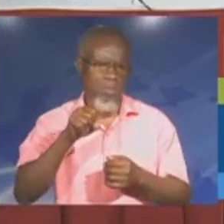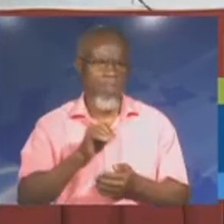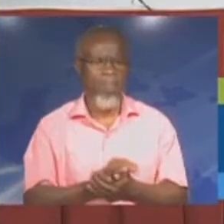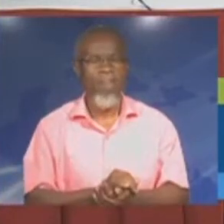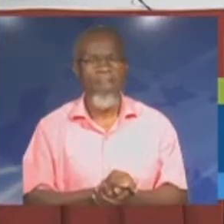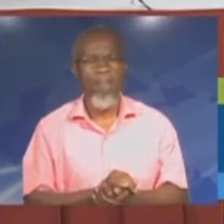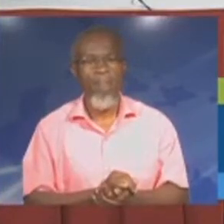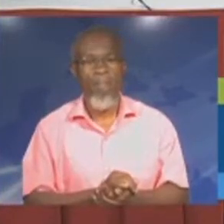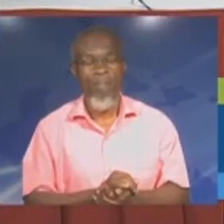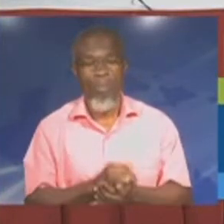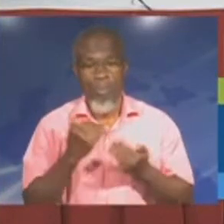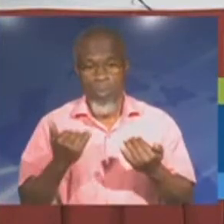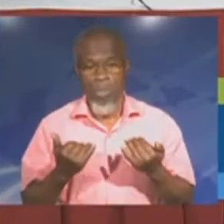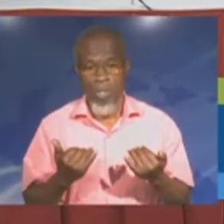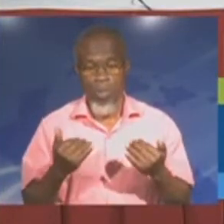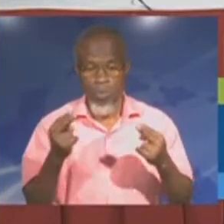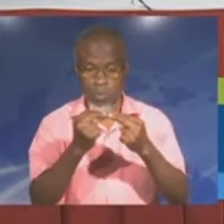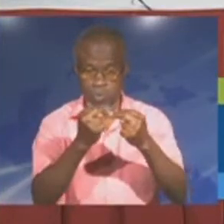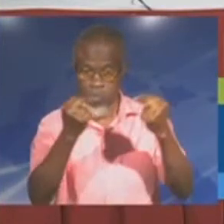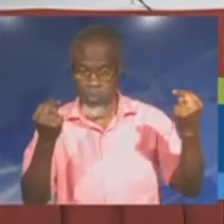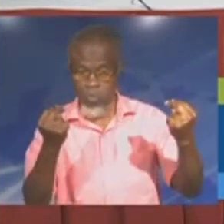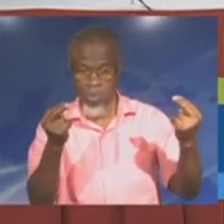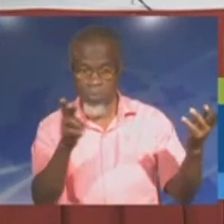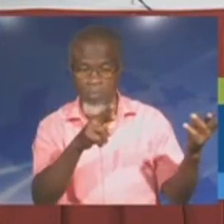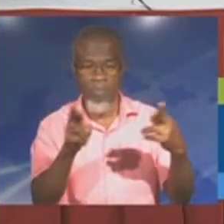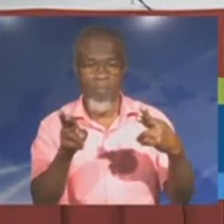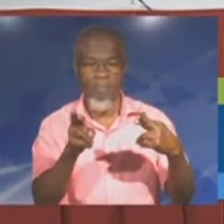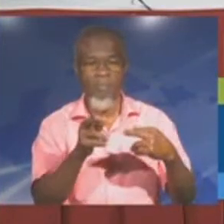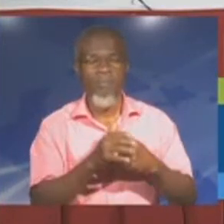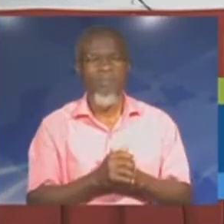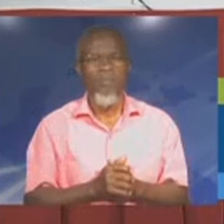And with that, we go to Newsday. Good morning.